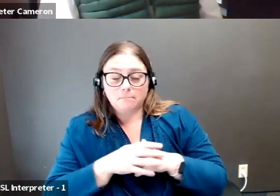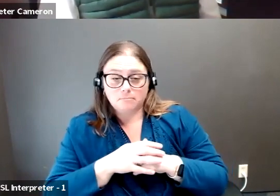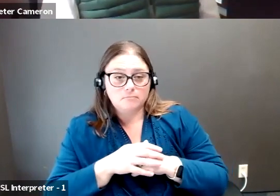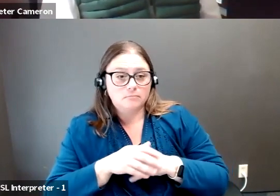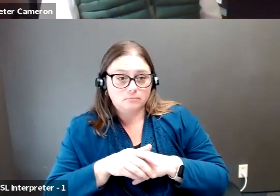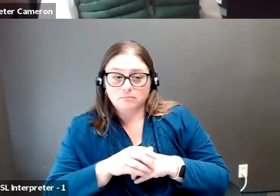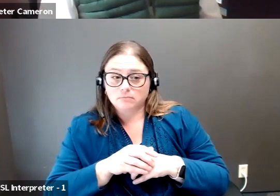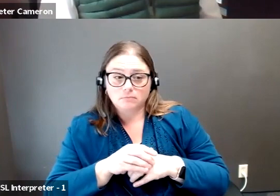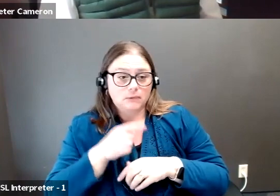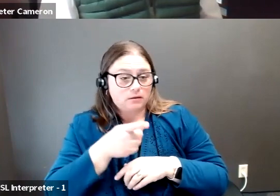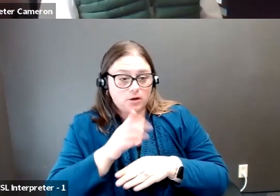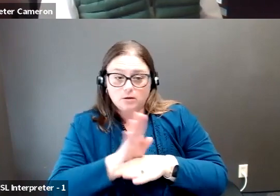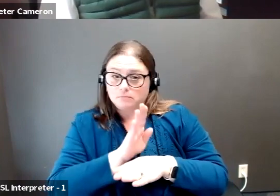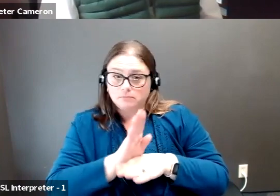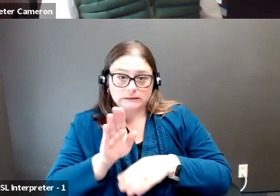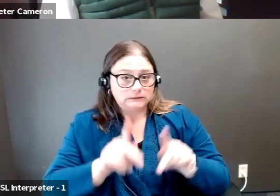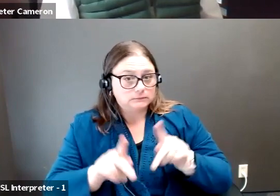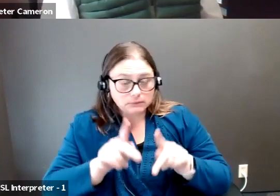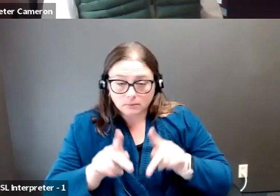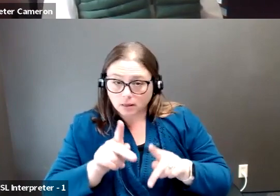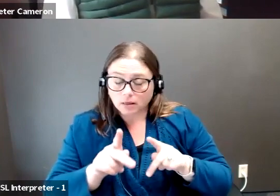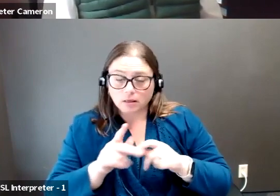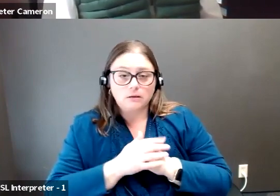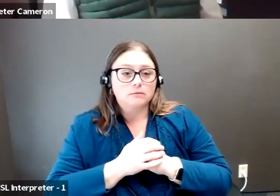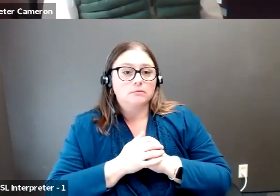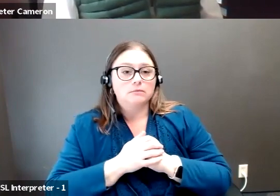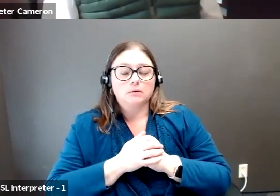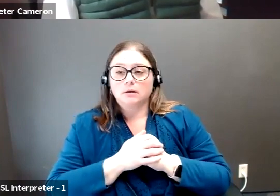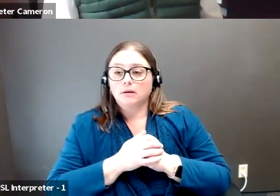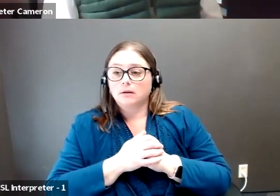they're entrepreneurs, and they are